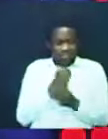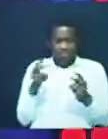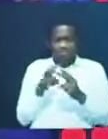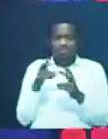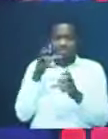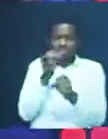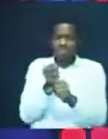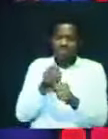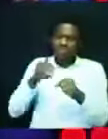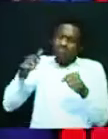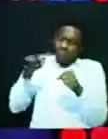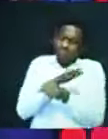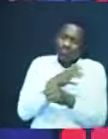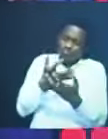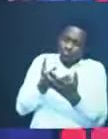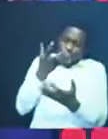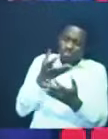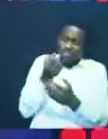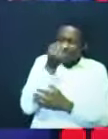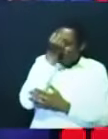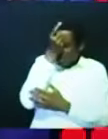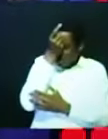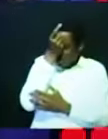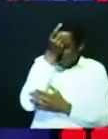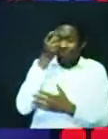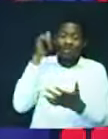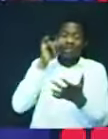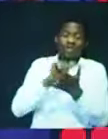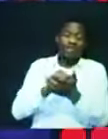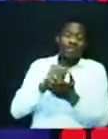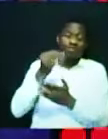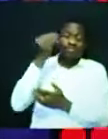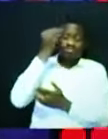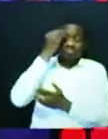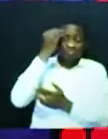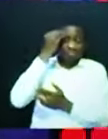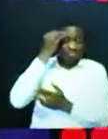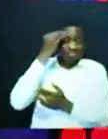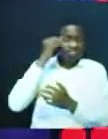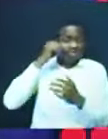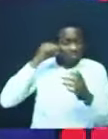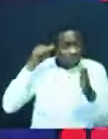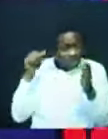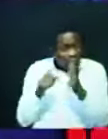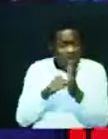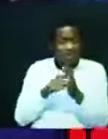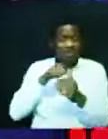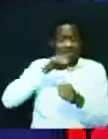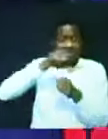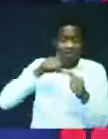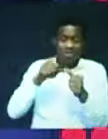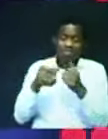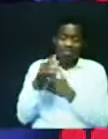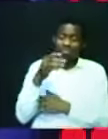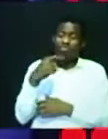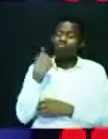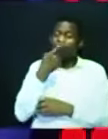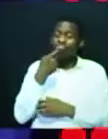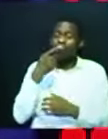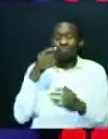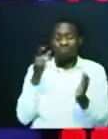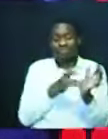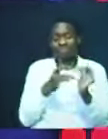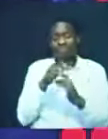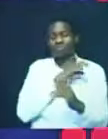full riches of the complete understanding in order that they may know the mystery of God, namely Christ. So he's talking